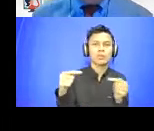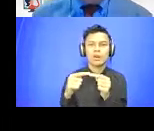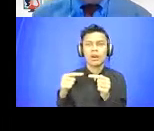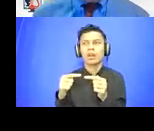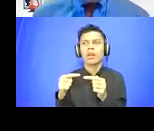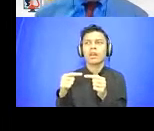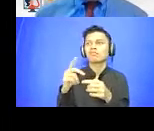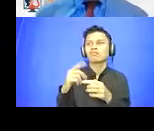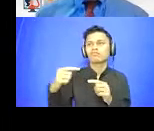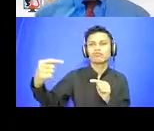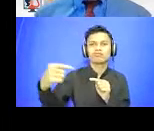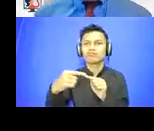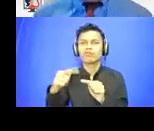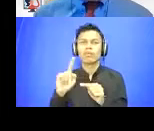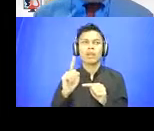of technology.